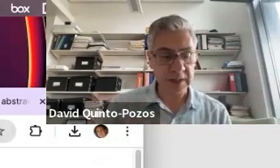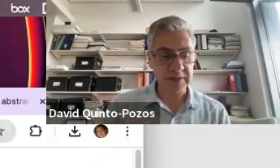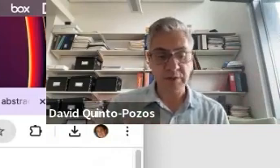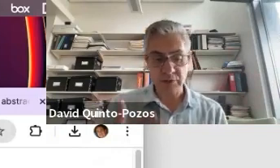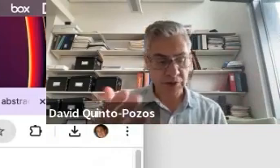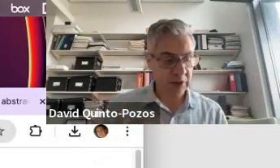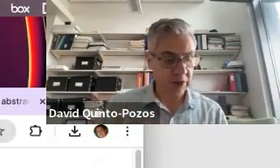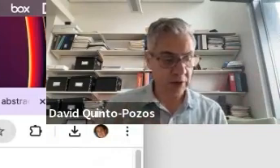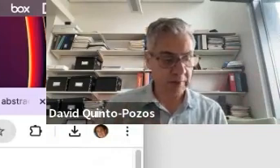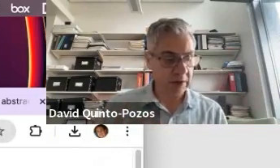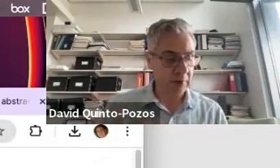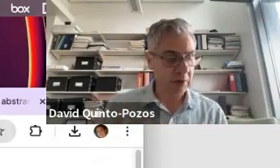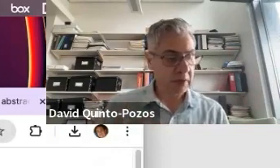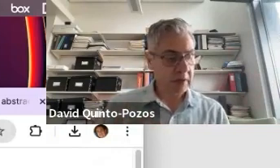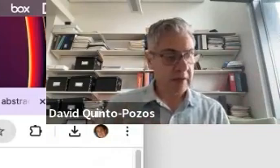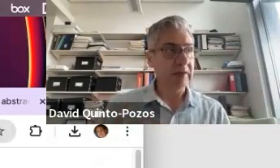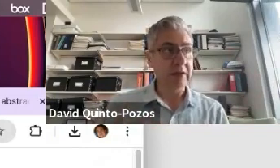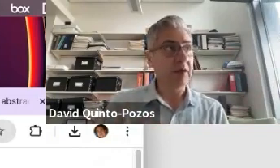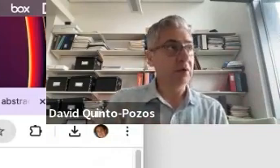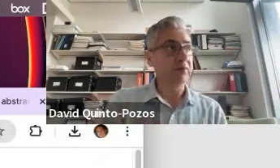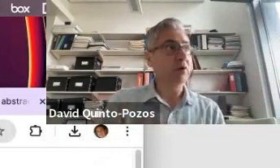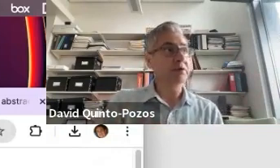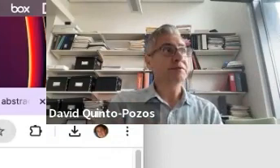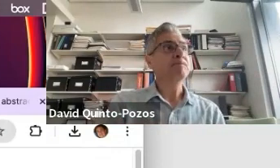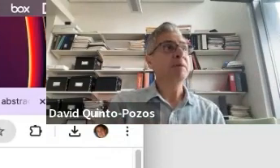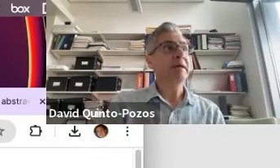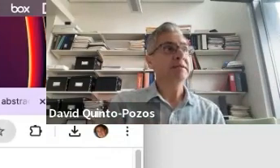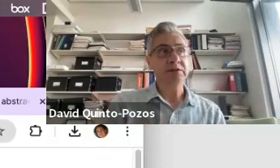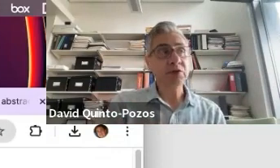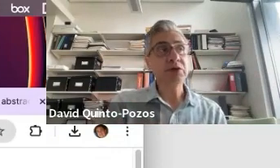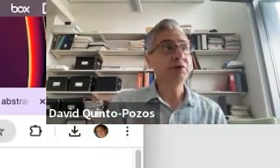margin size, which was shared earlier by Kamil, and then the number of words.